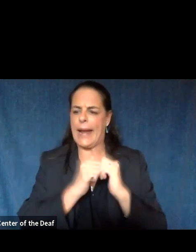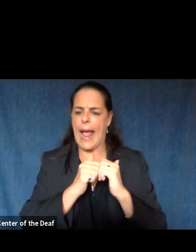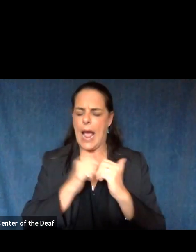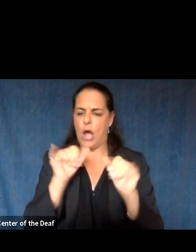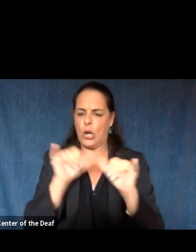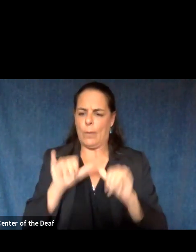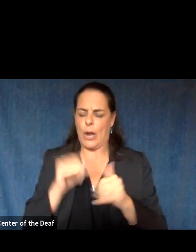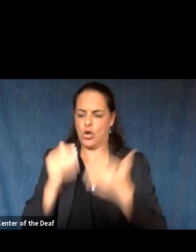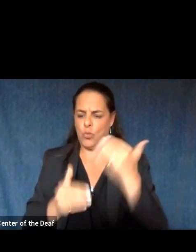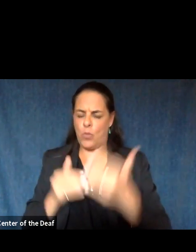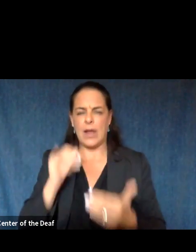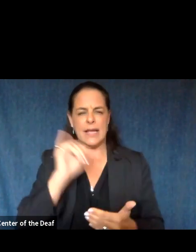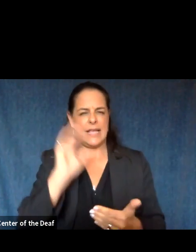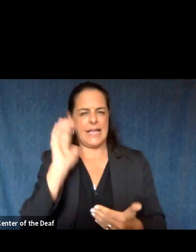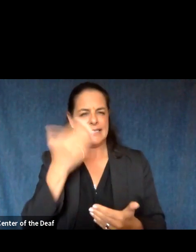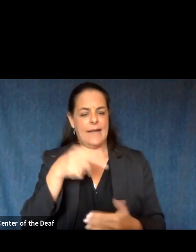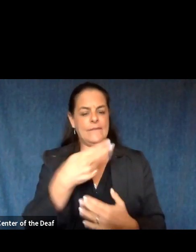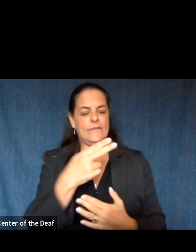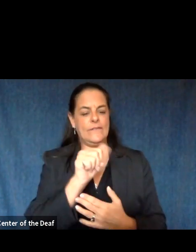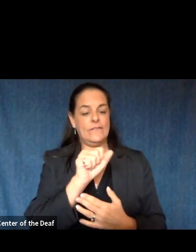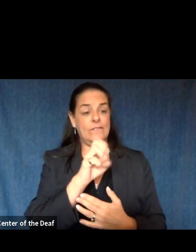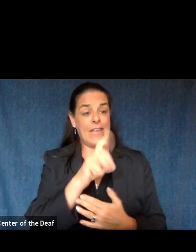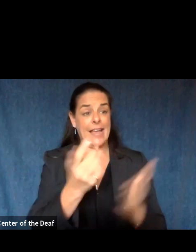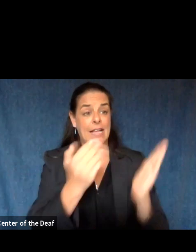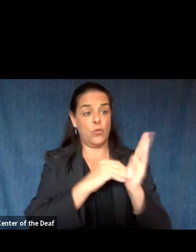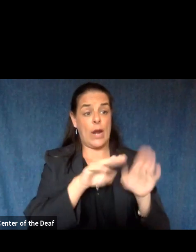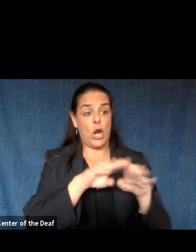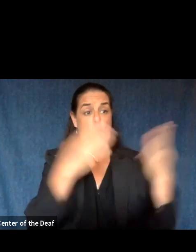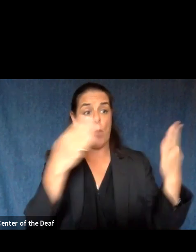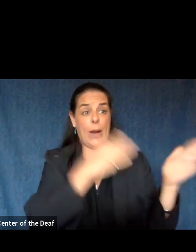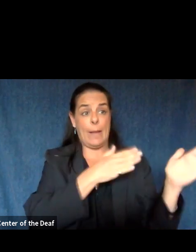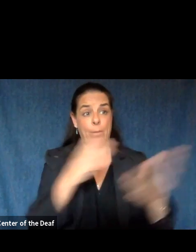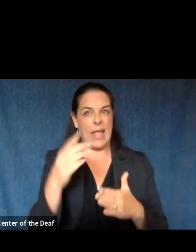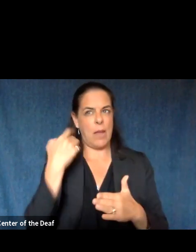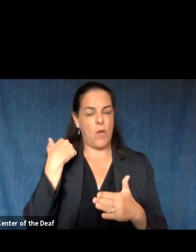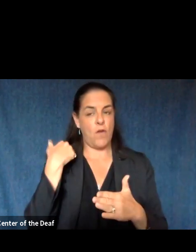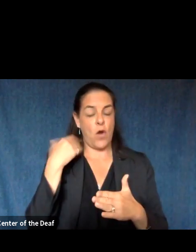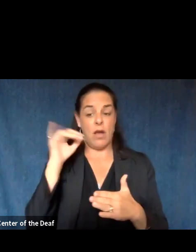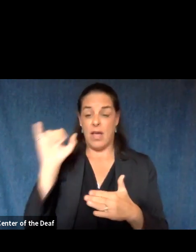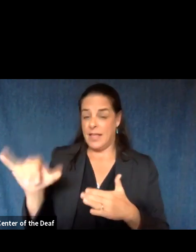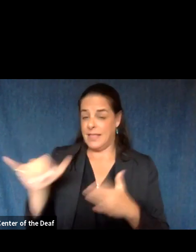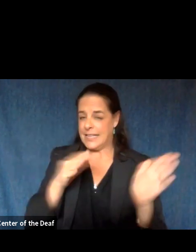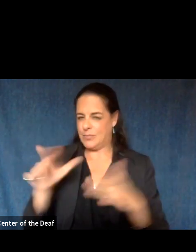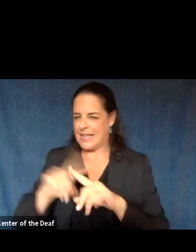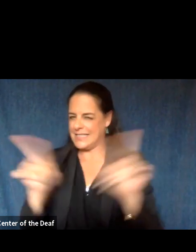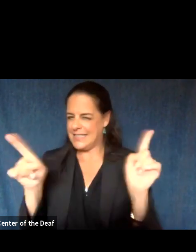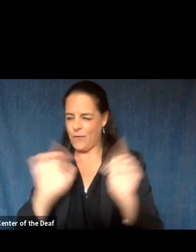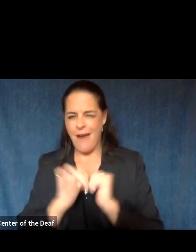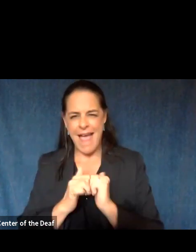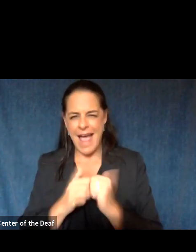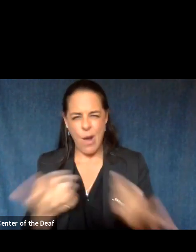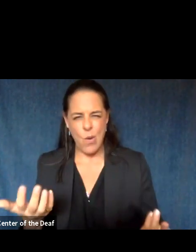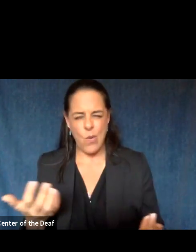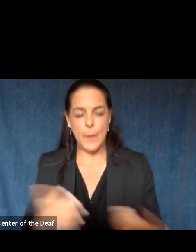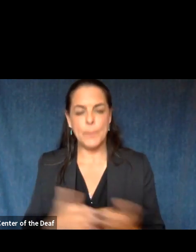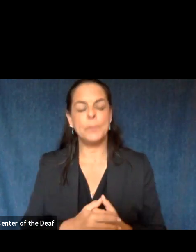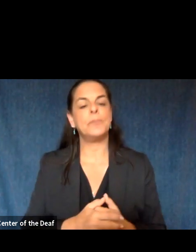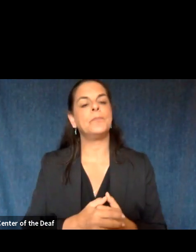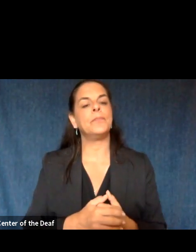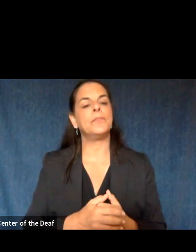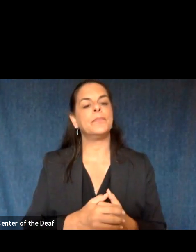That sounds like the phased reopening plan we had earlier. If this potential plan is different, how is it different?